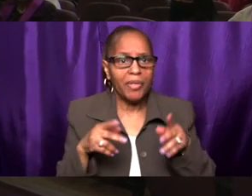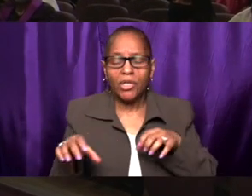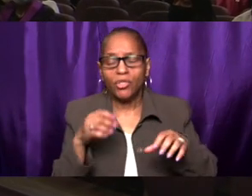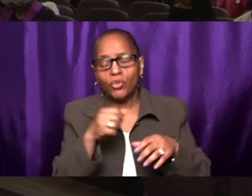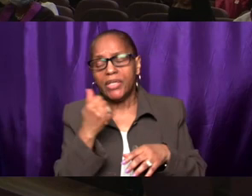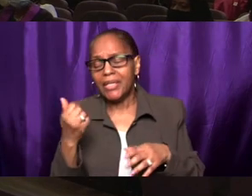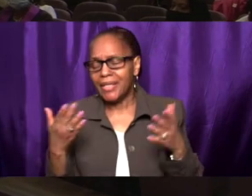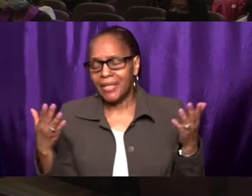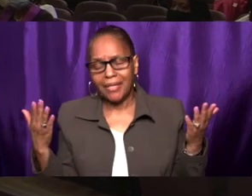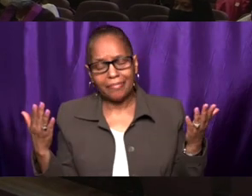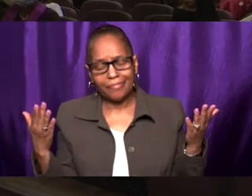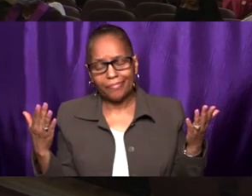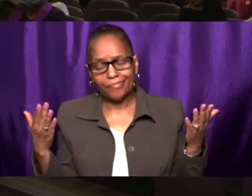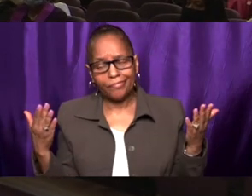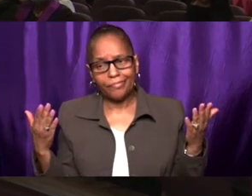do anything.